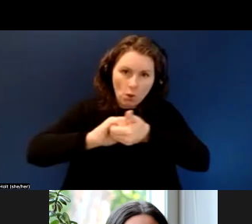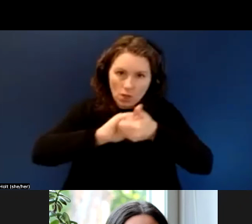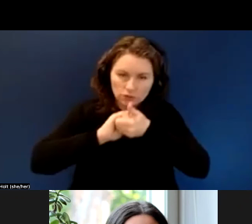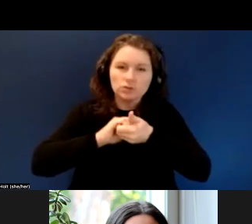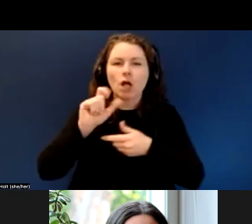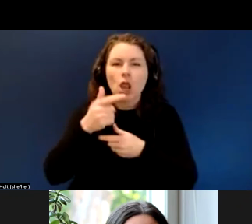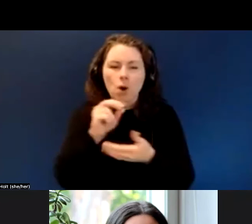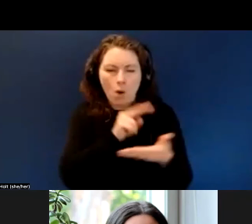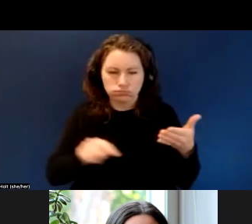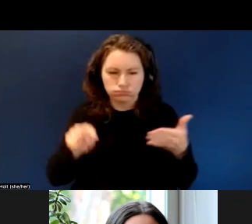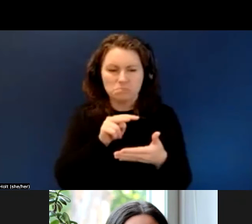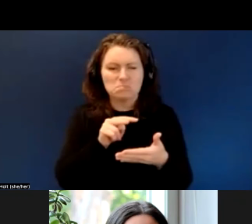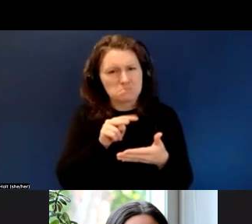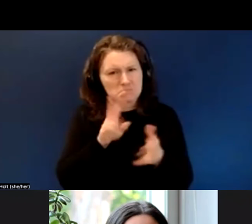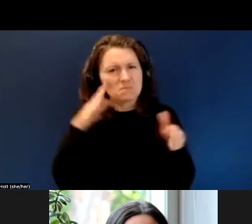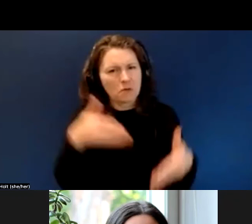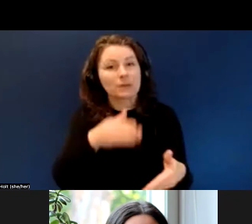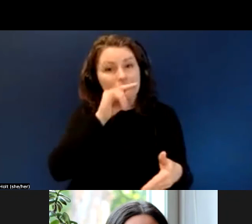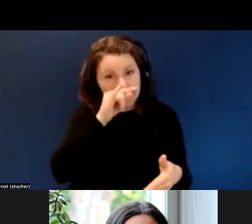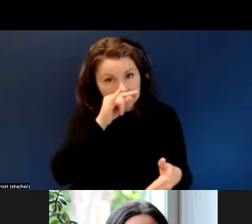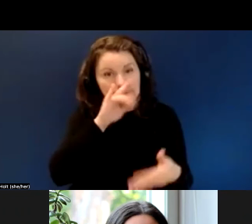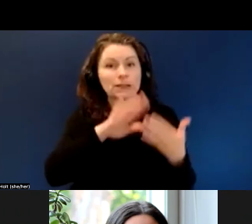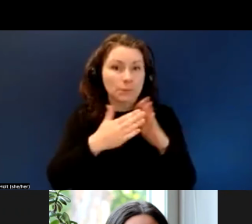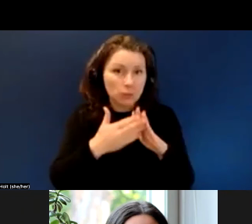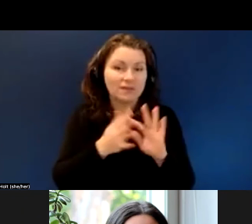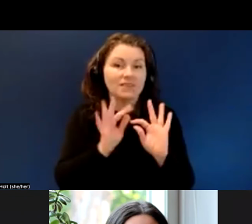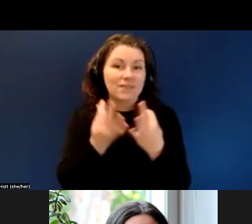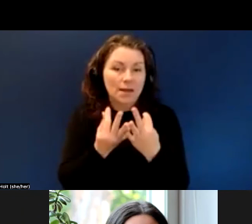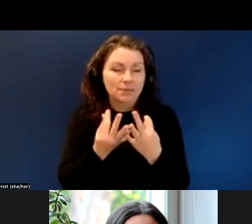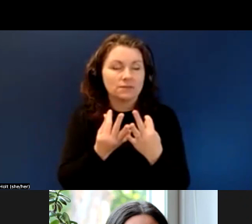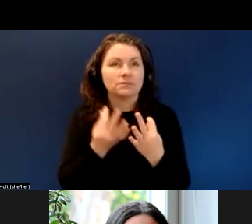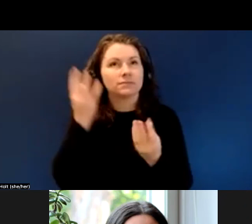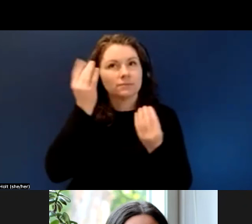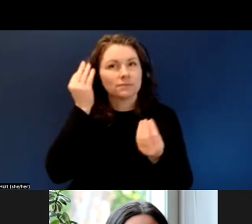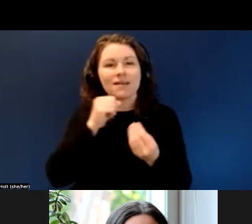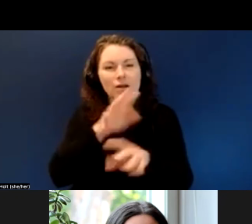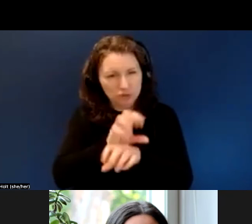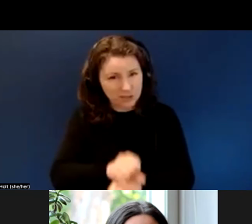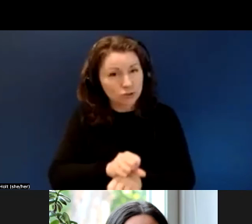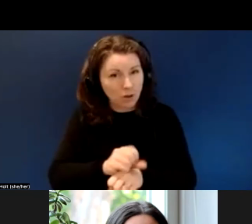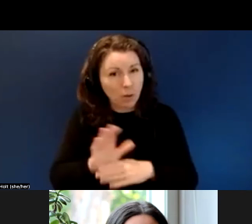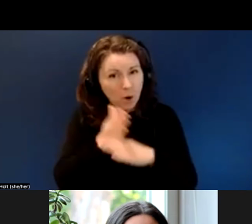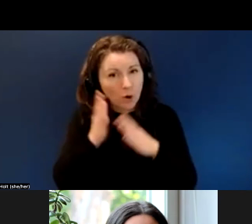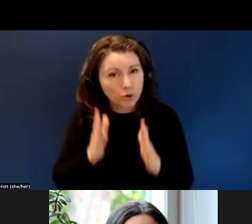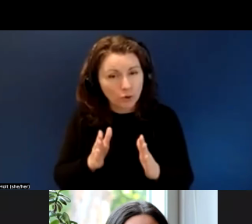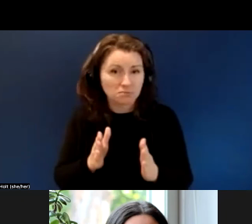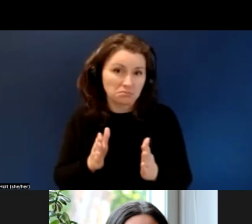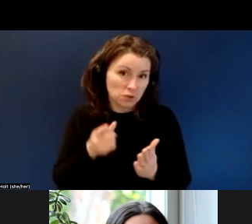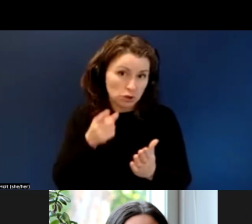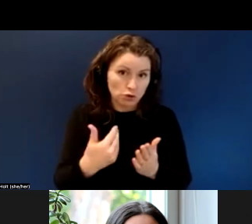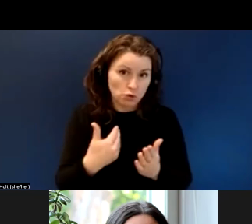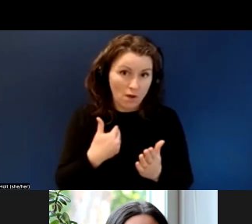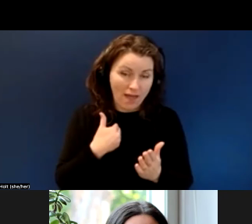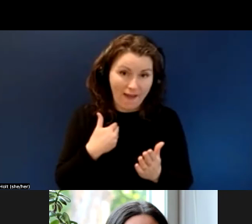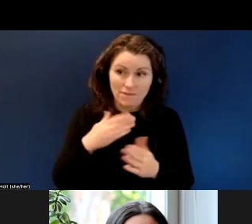everything, like there is a focus on kids and on communities and on families. But in thinking about non-traditional partners, I'm wondering if you have partnered with the